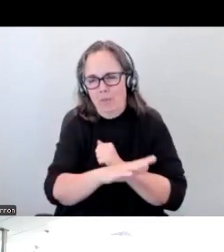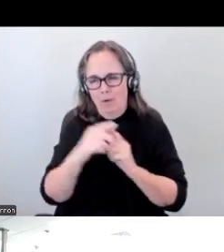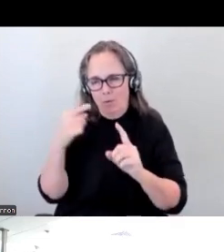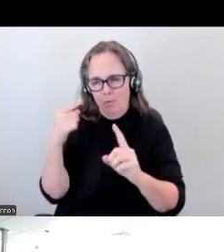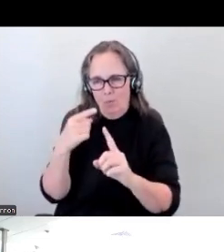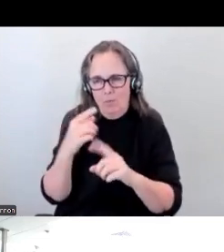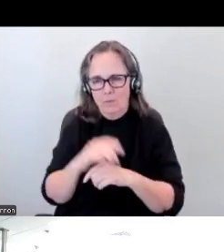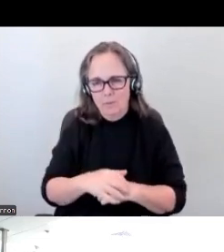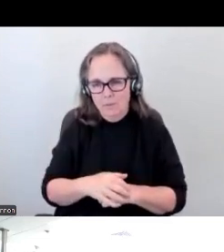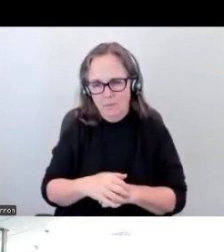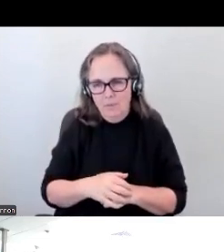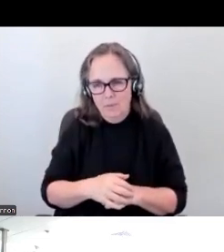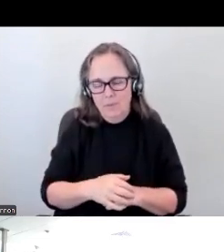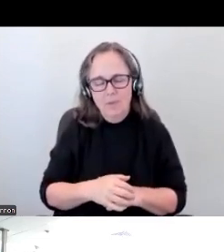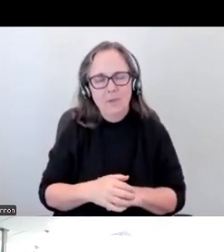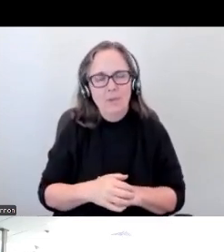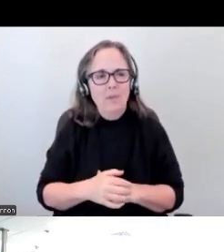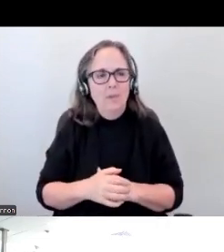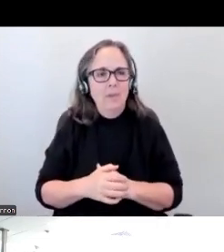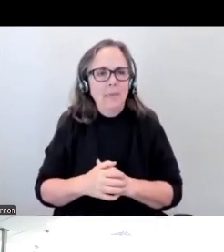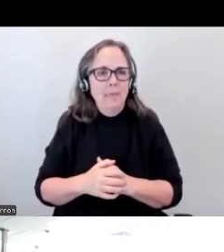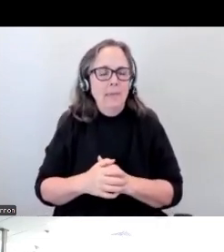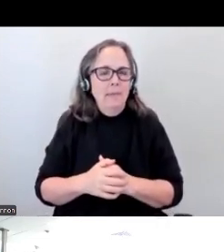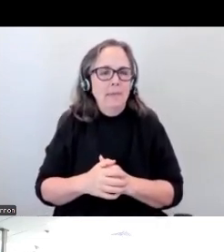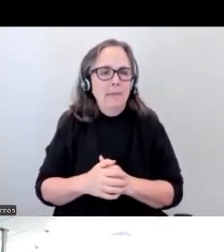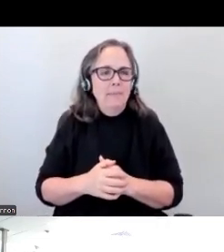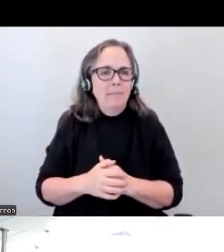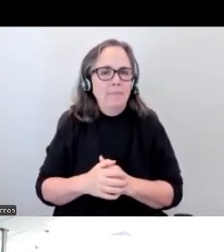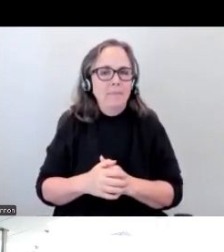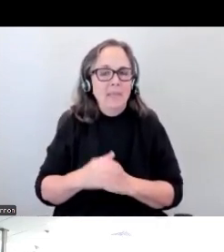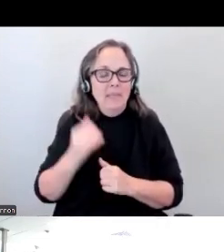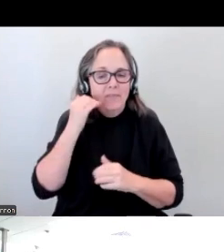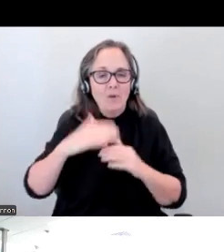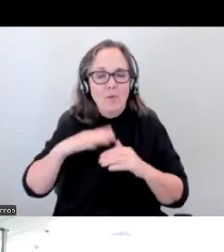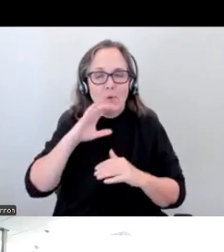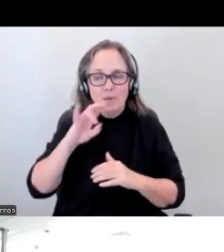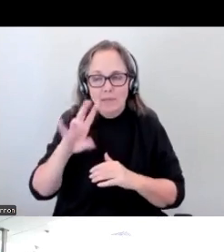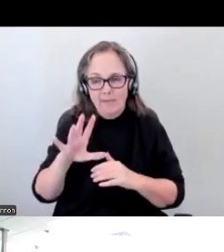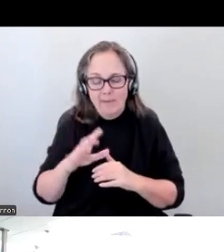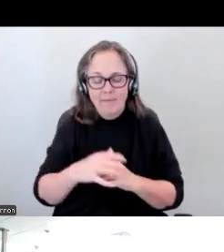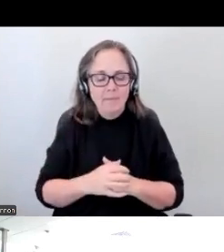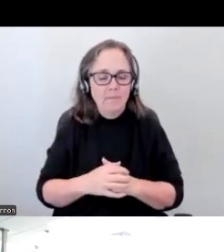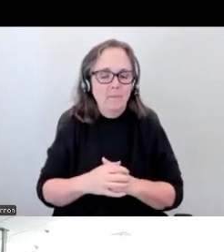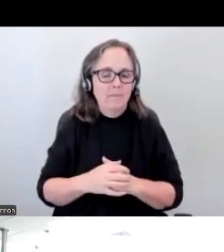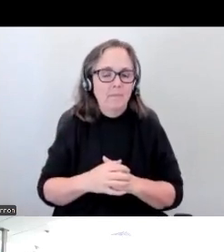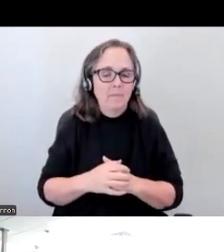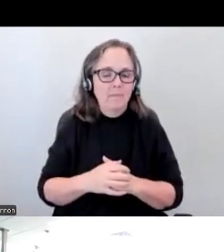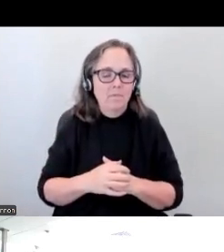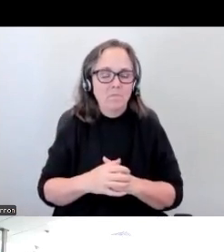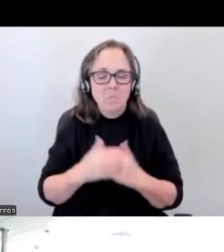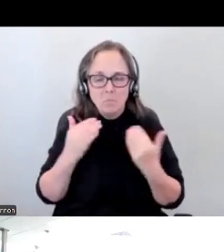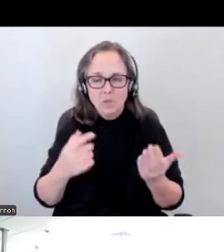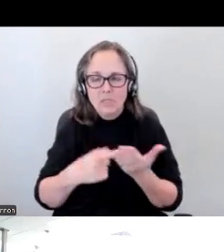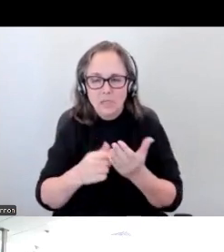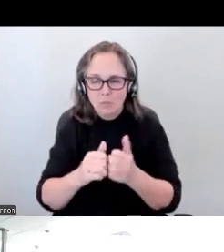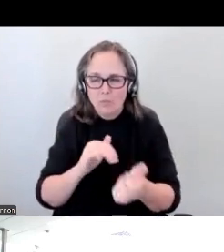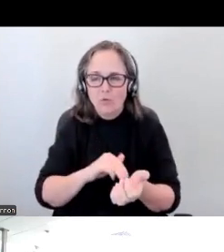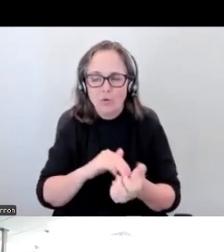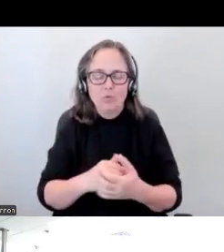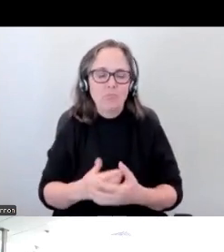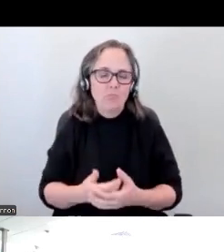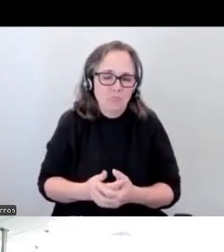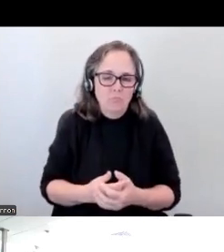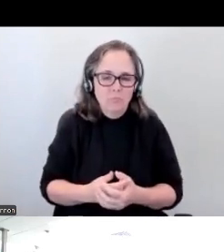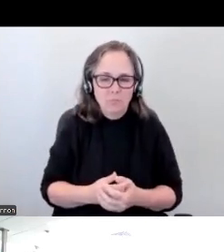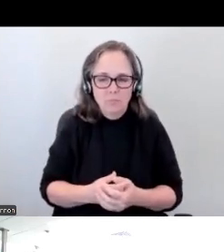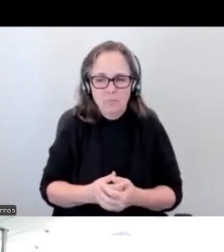in life, right? Mhm. So what I always say is if you're over 75 and over, have a conversation with your primary care.